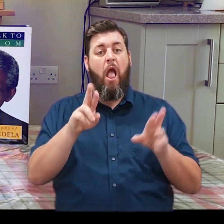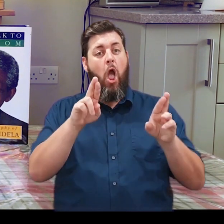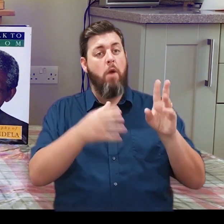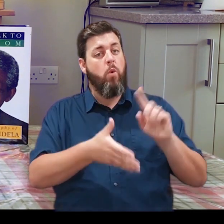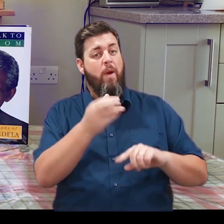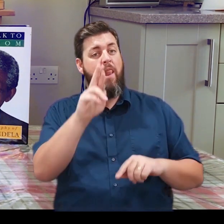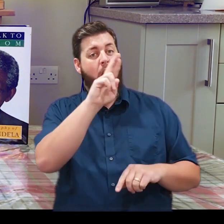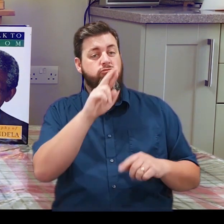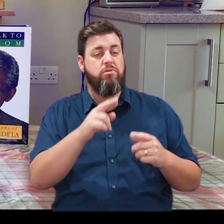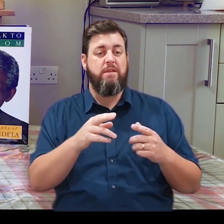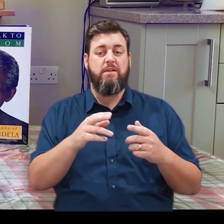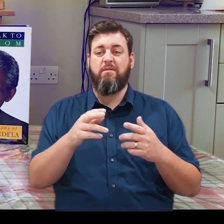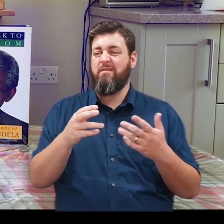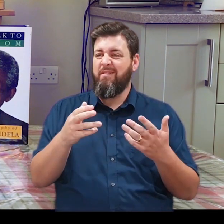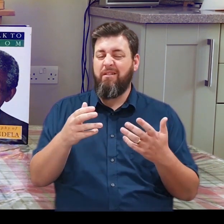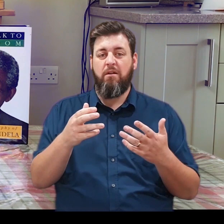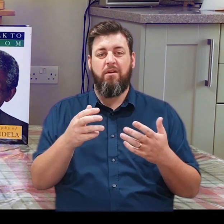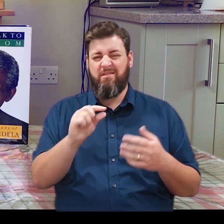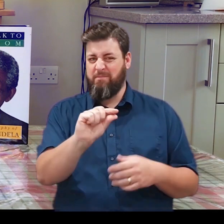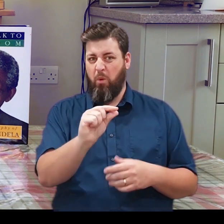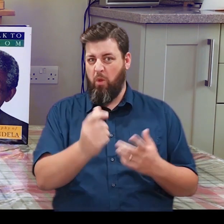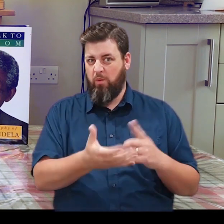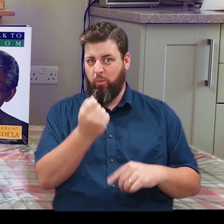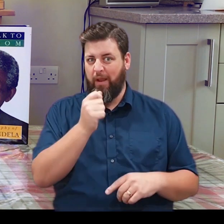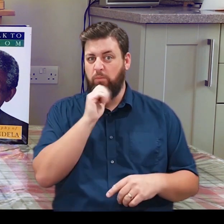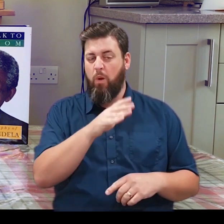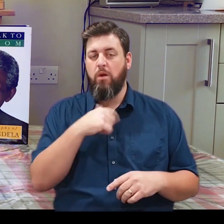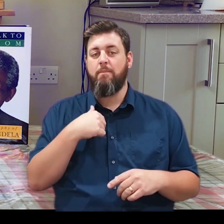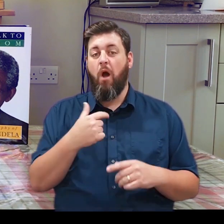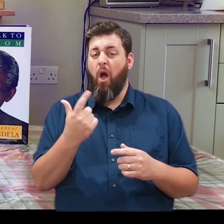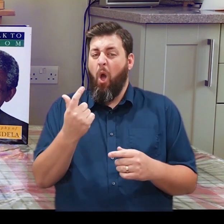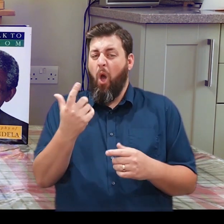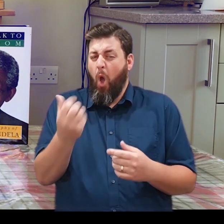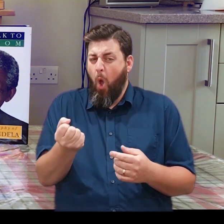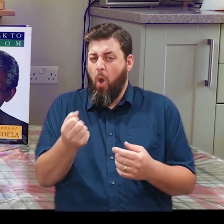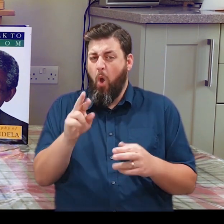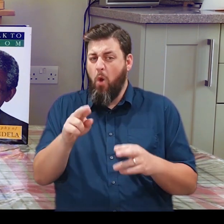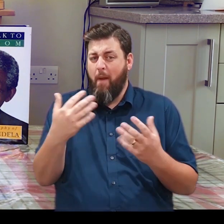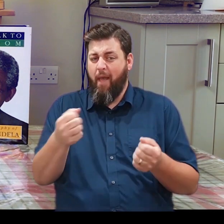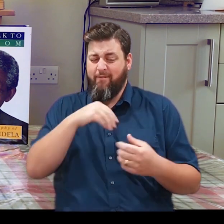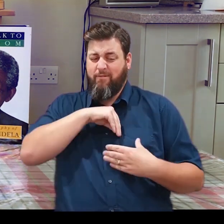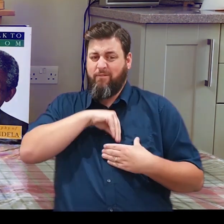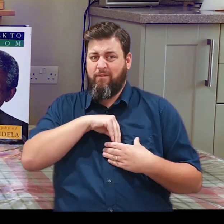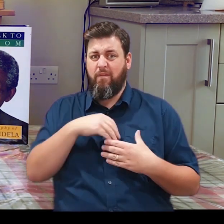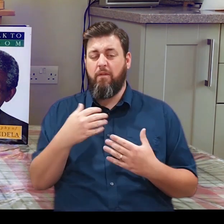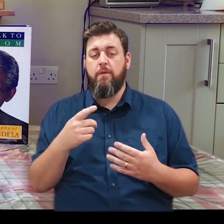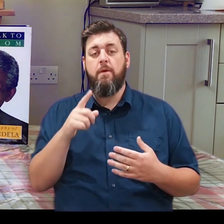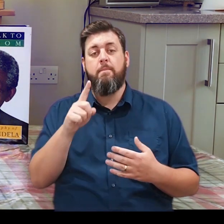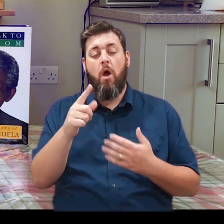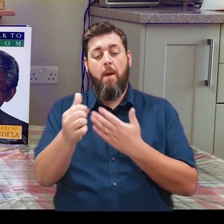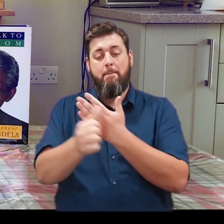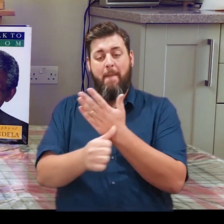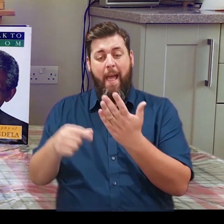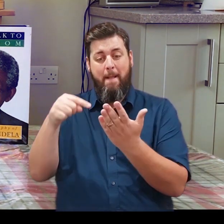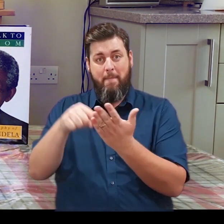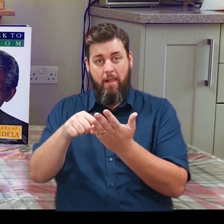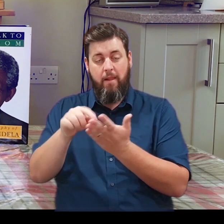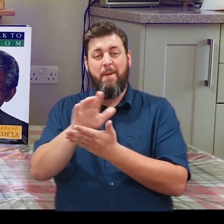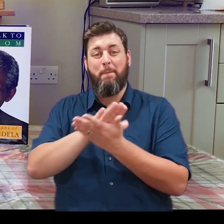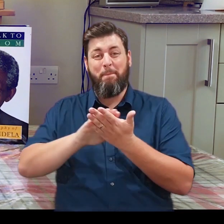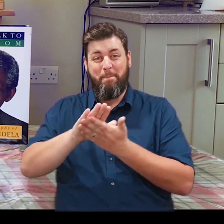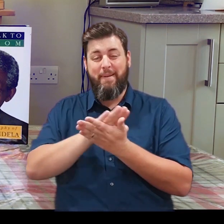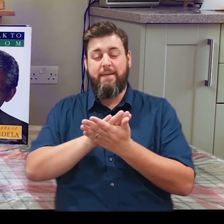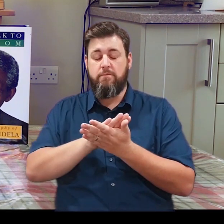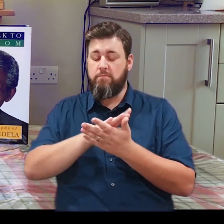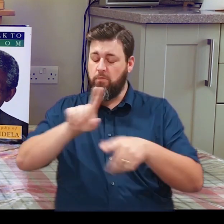but there's nevertheless a bit of hope. But in the Bible, hope means the